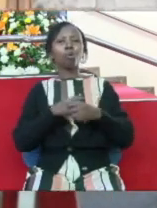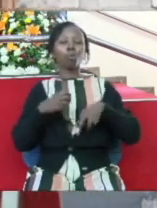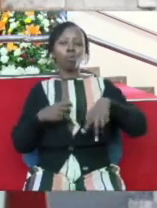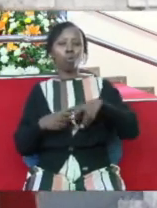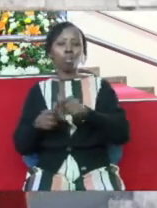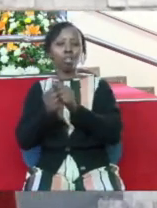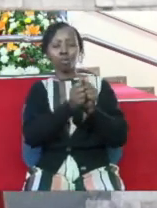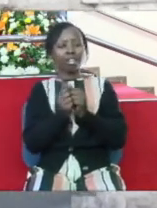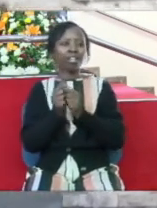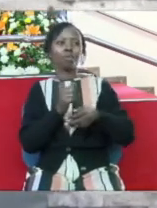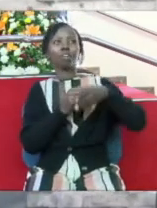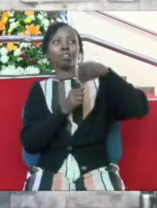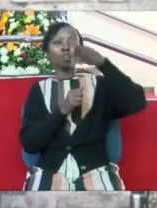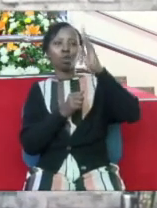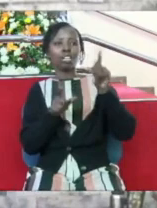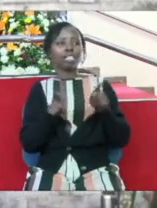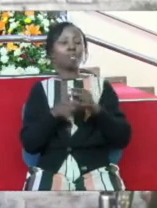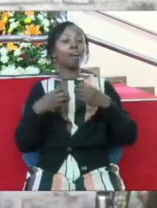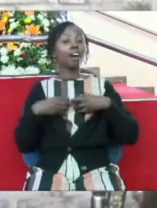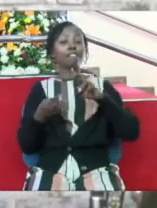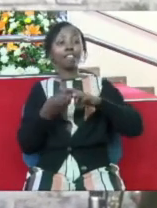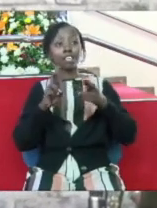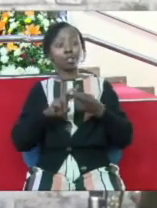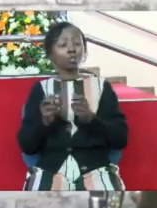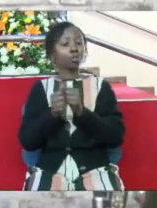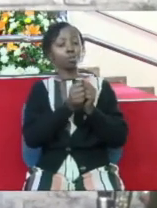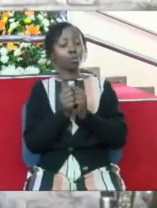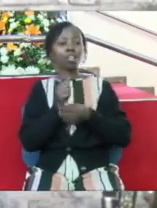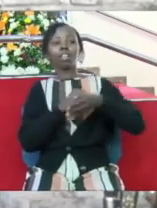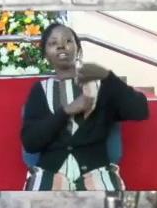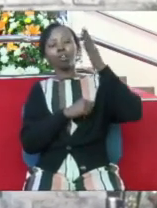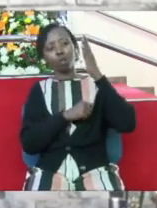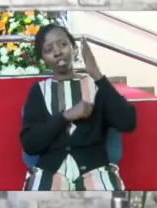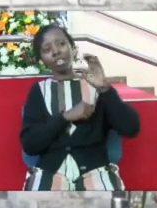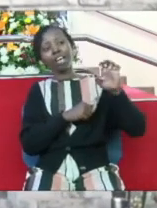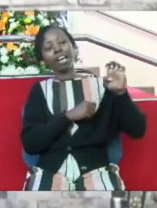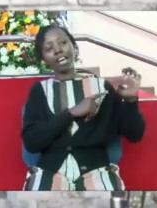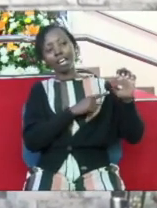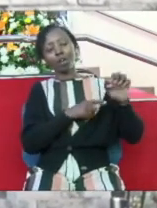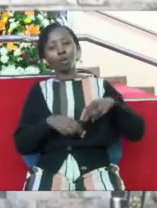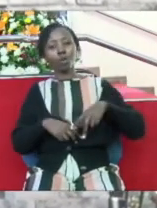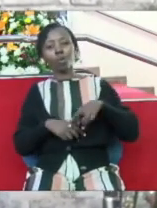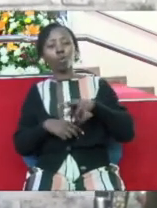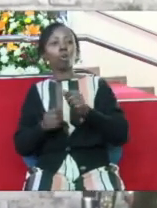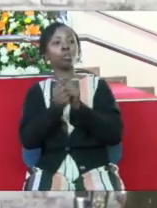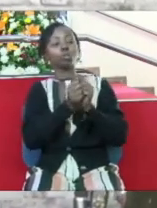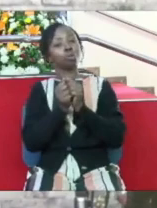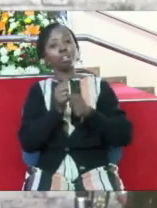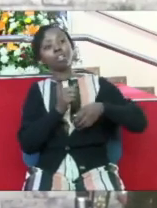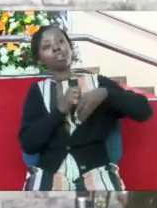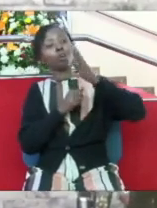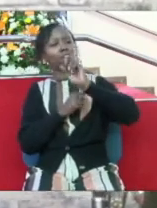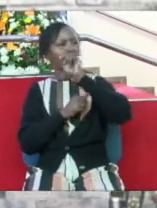kutembea na Mungu kwa ukaribu. Praise the name of the Lord. Amen. Enoch walked with God. Enoch akatembea na Mungu. Ask your neighbor, are you